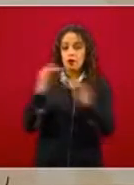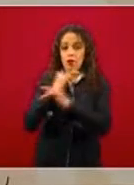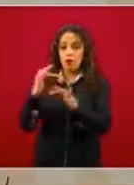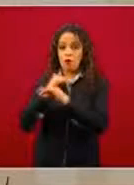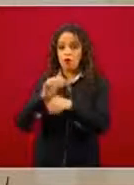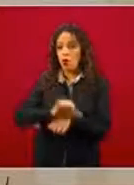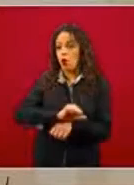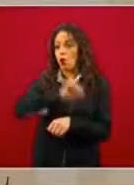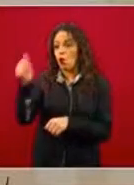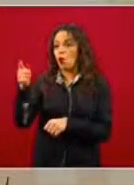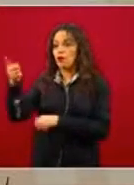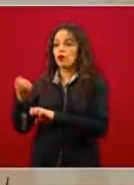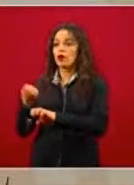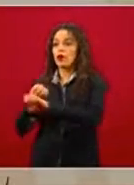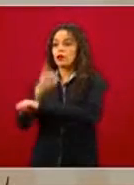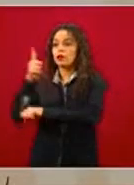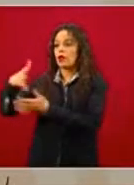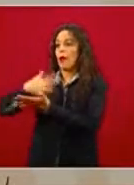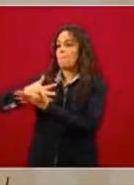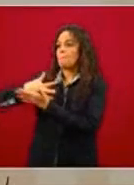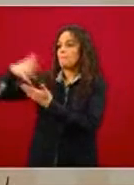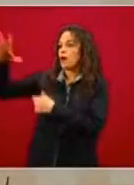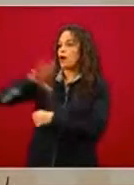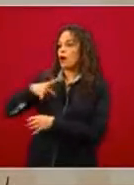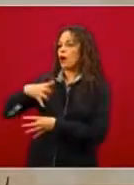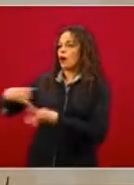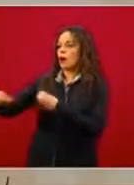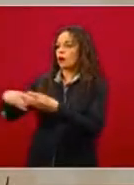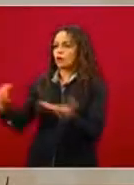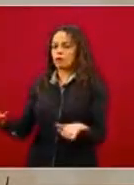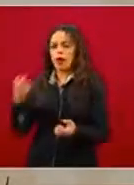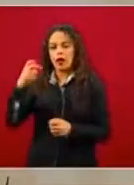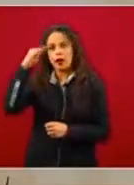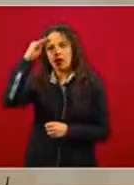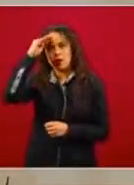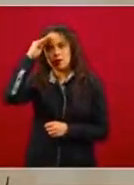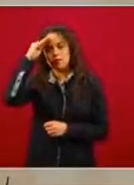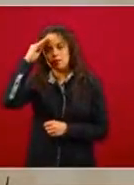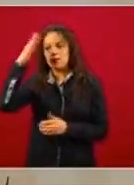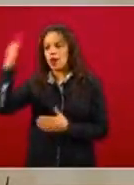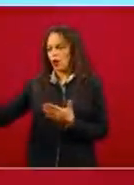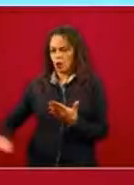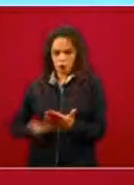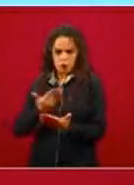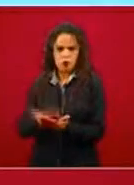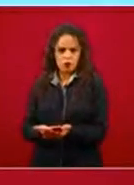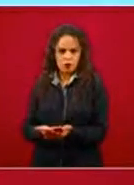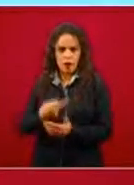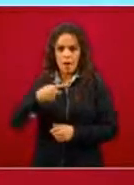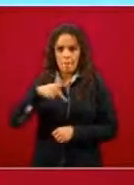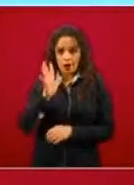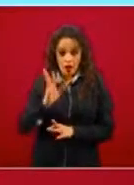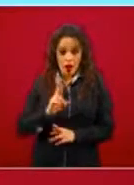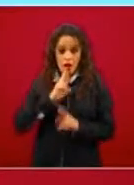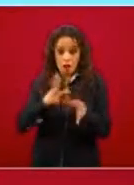transmission on the different states would be affected by others. This particular